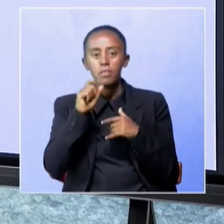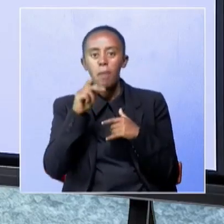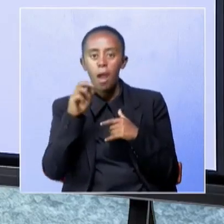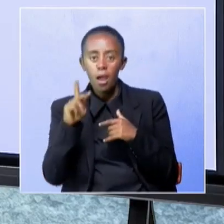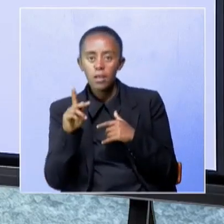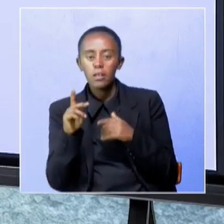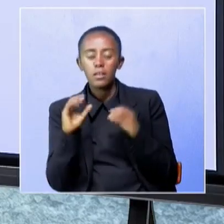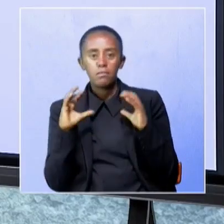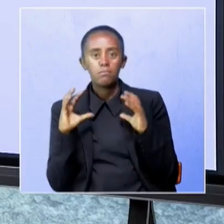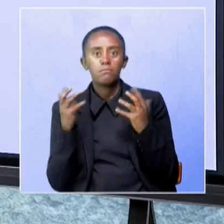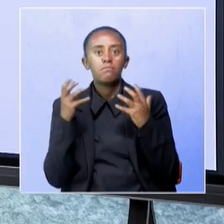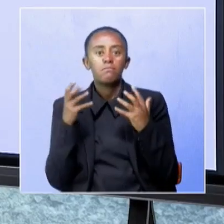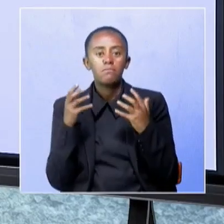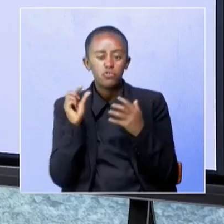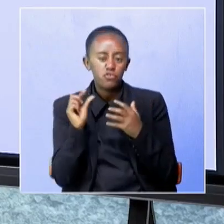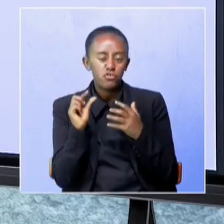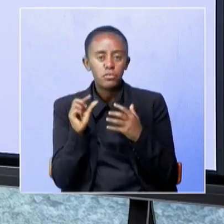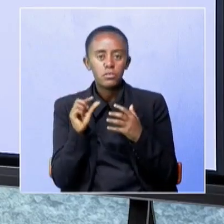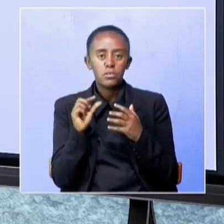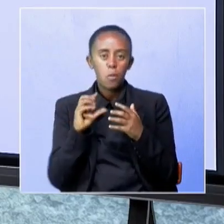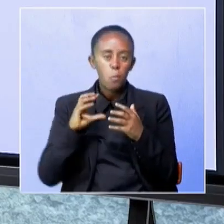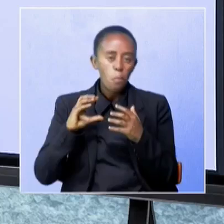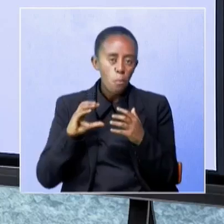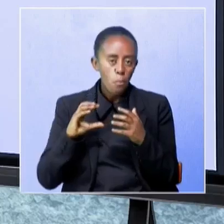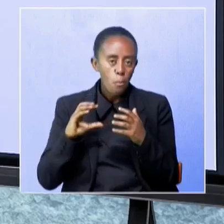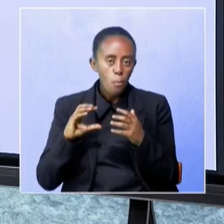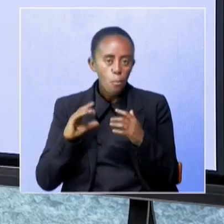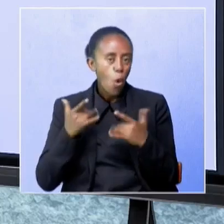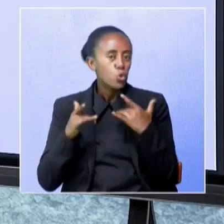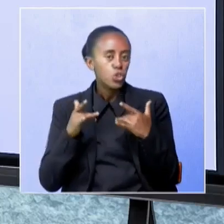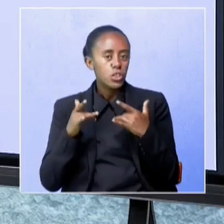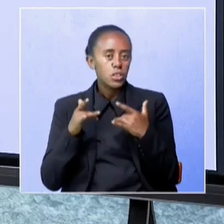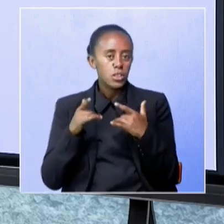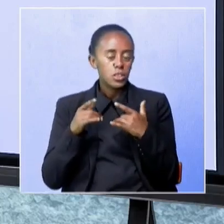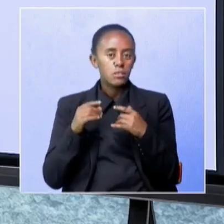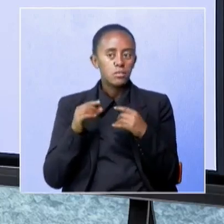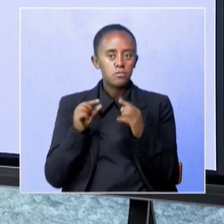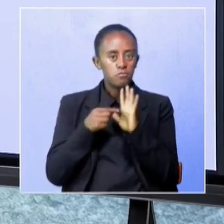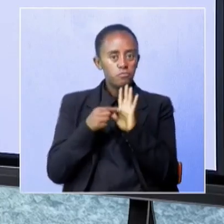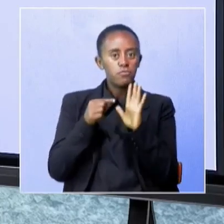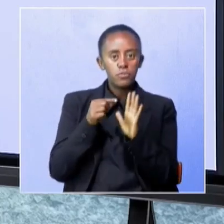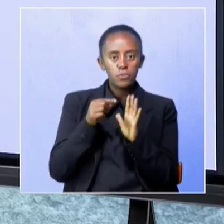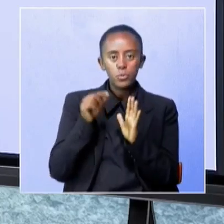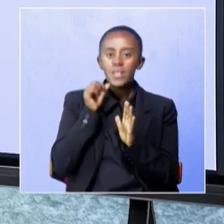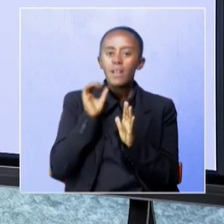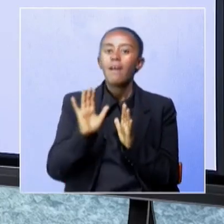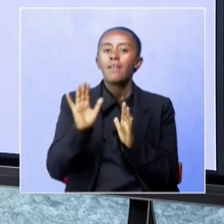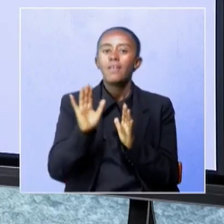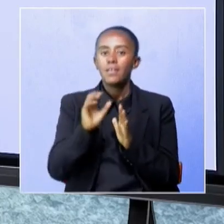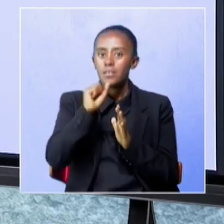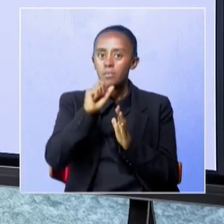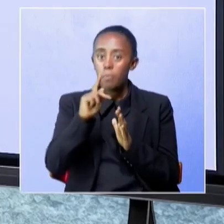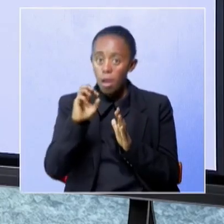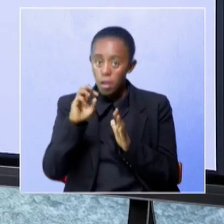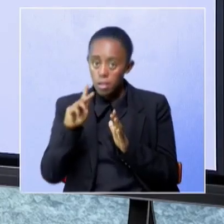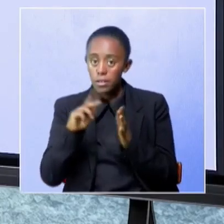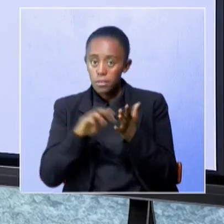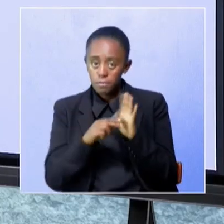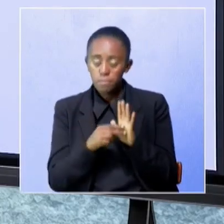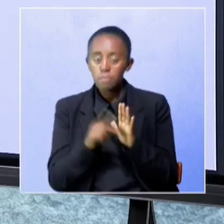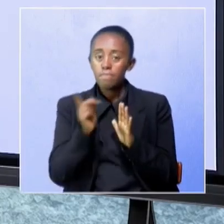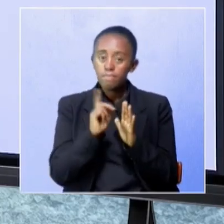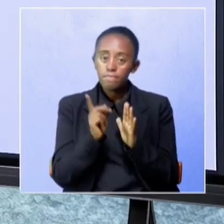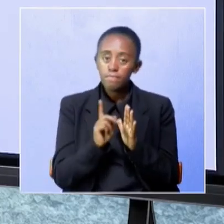anger, which is a feeling, which is an emotion, flared within her. So sparks represents, in this